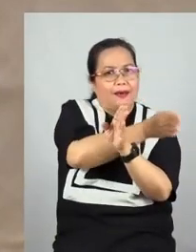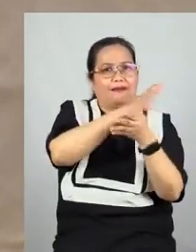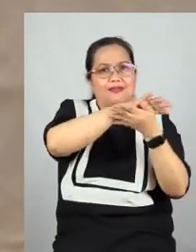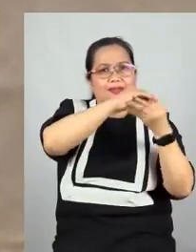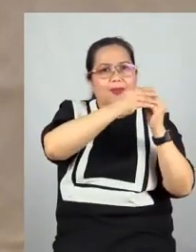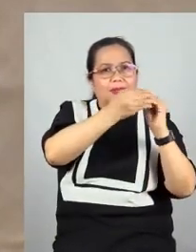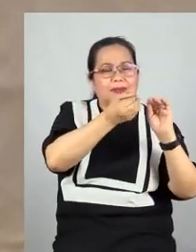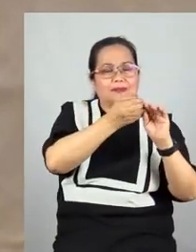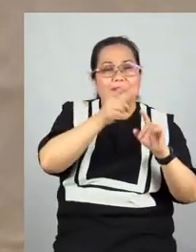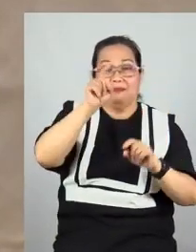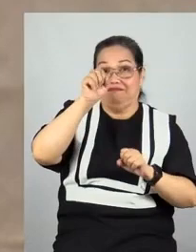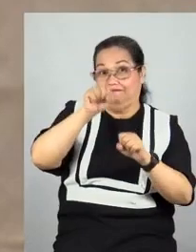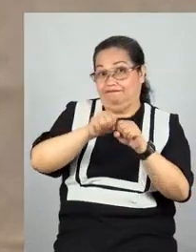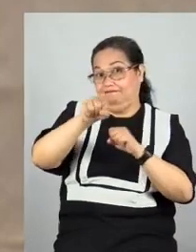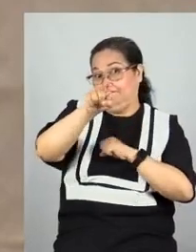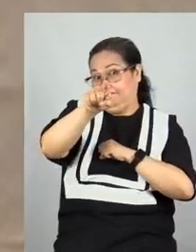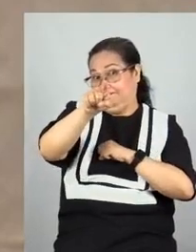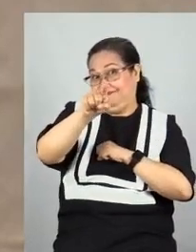So,